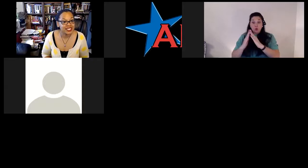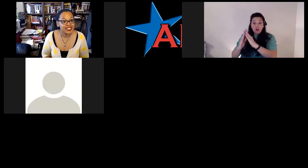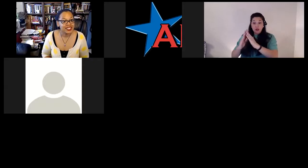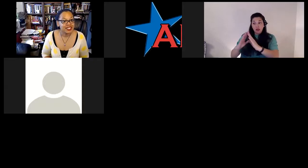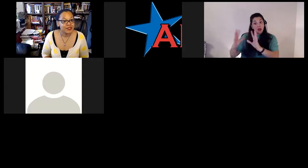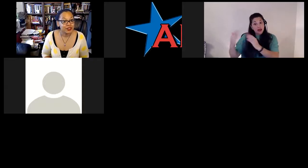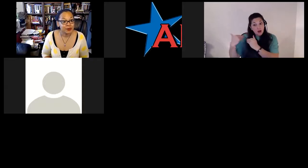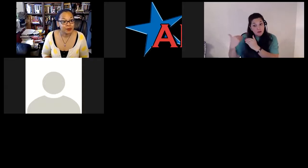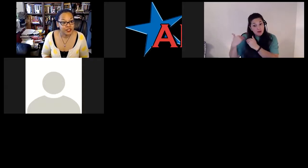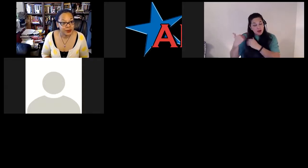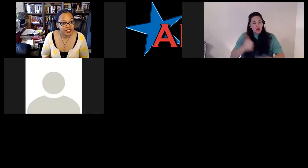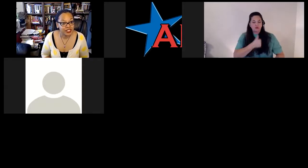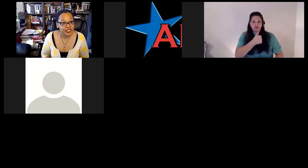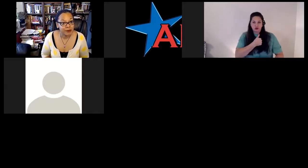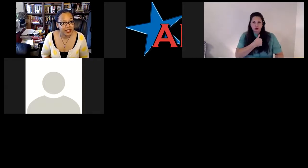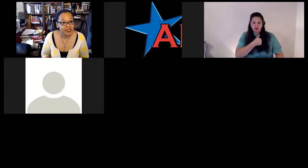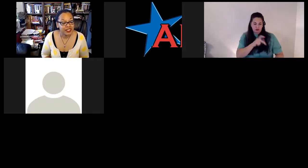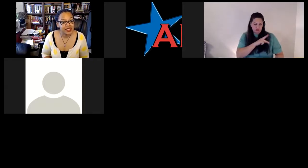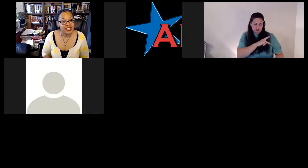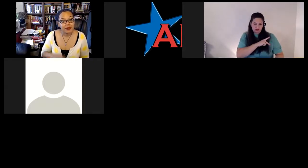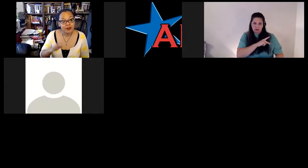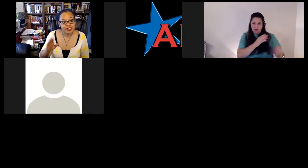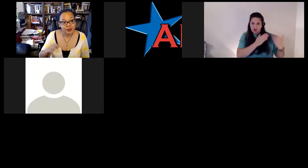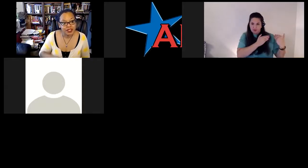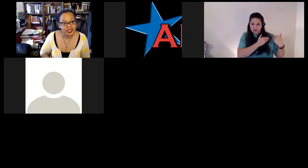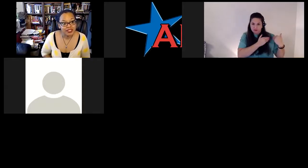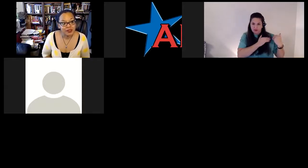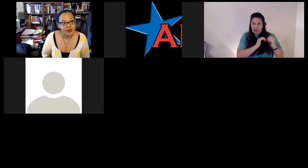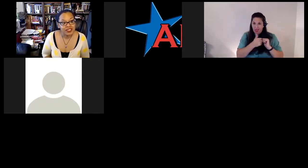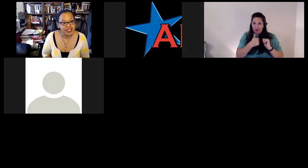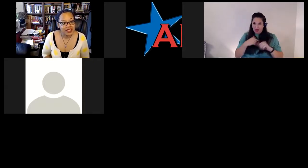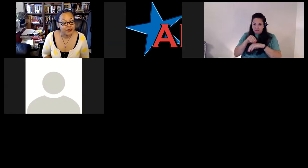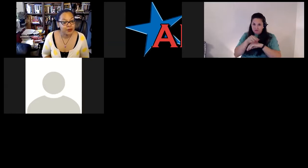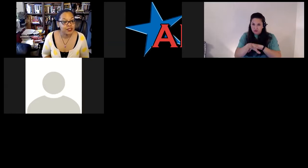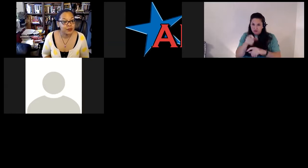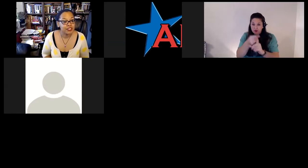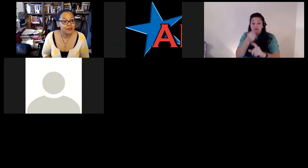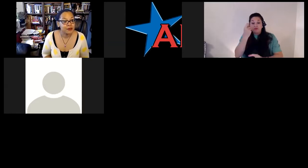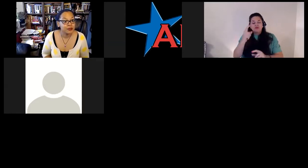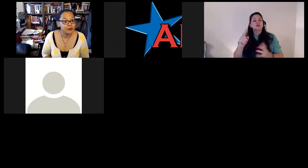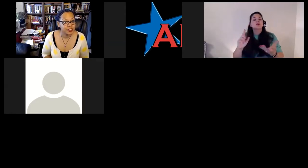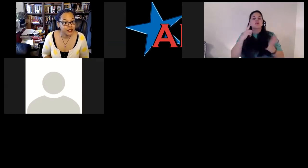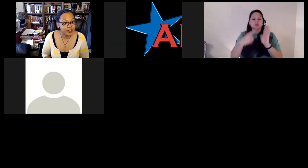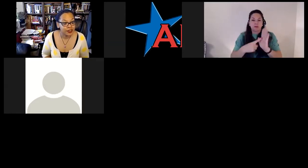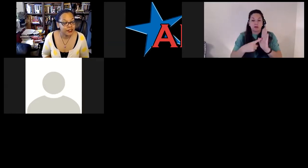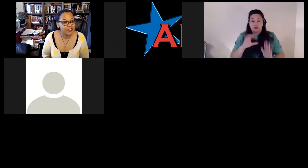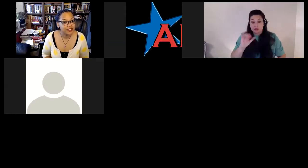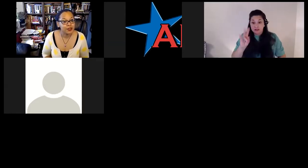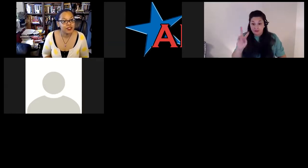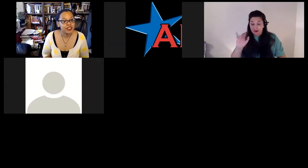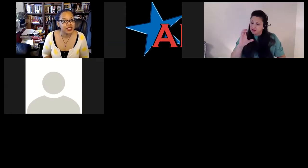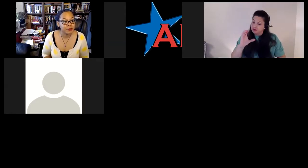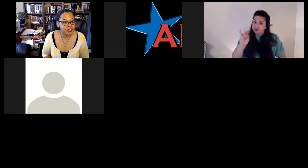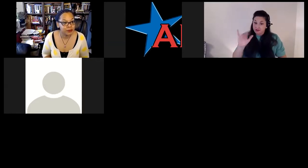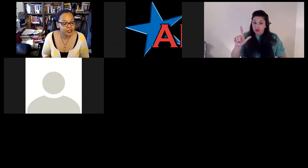accountability for the perpetuation and impact of this. Let me put it this way: Civil Rights Act, if it was to matter at all, if Martin